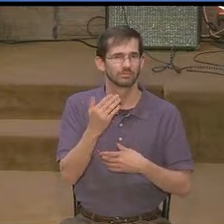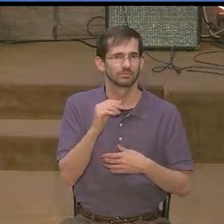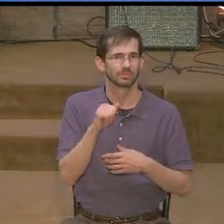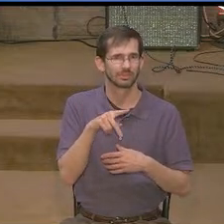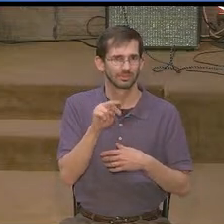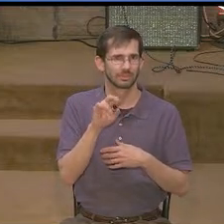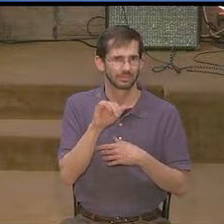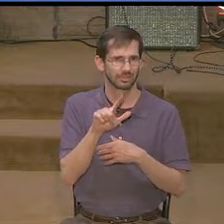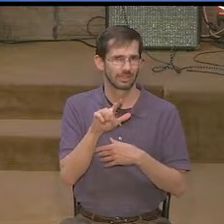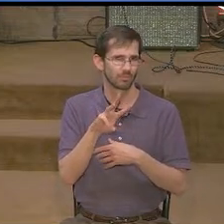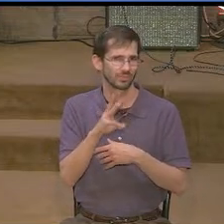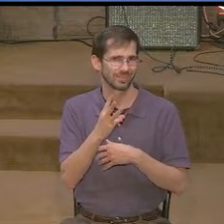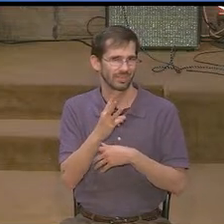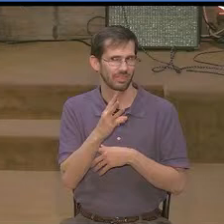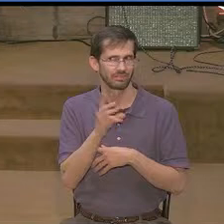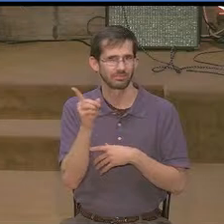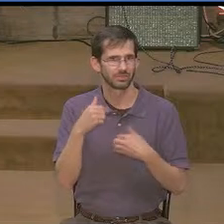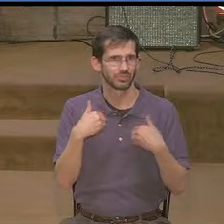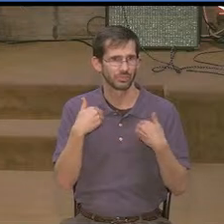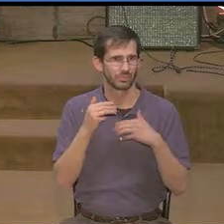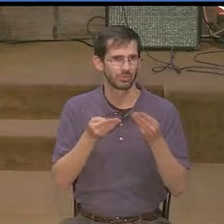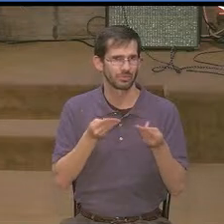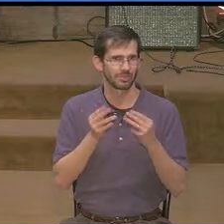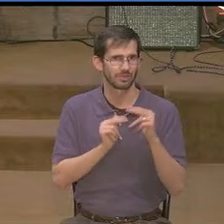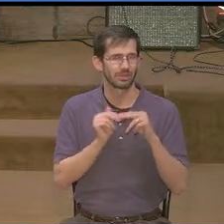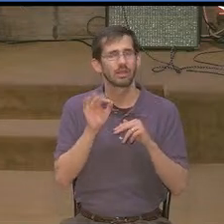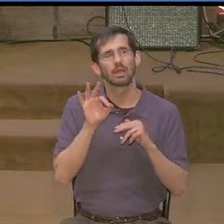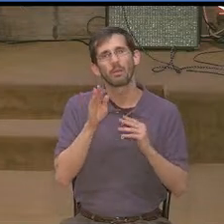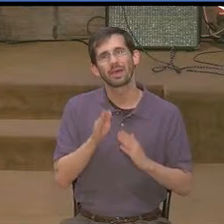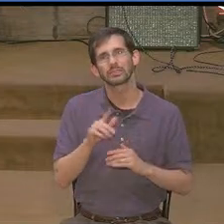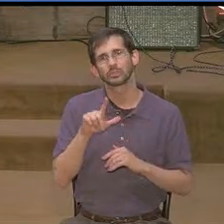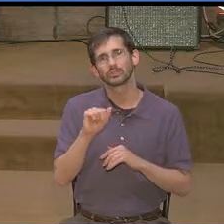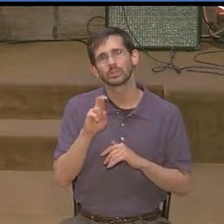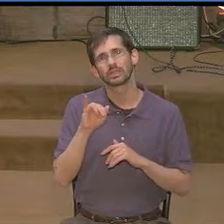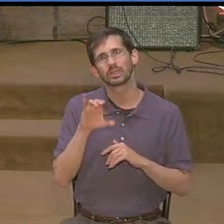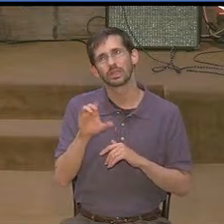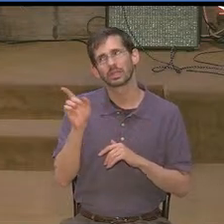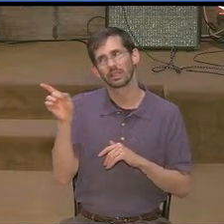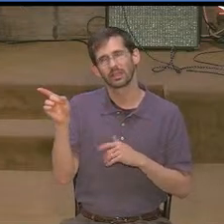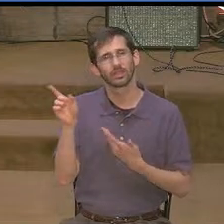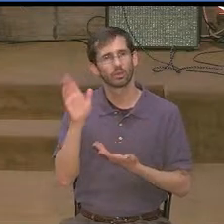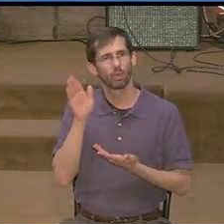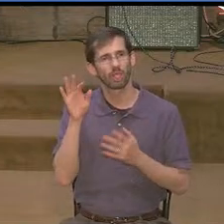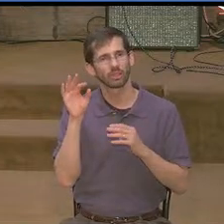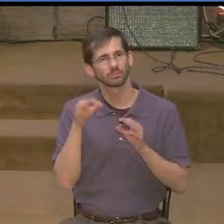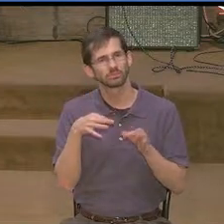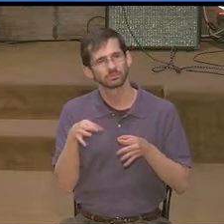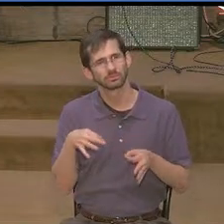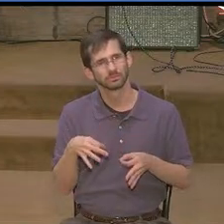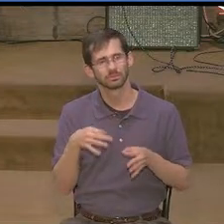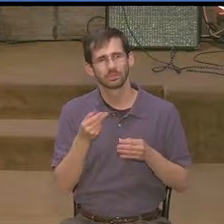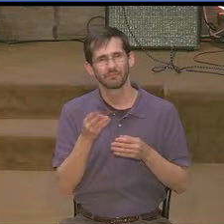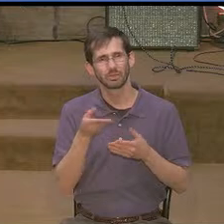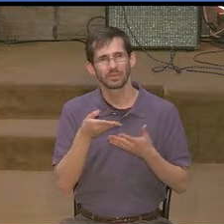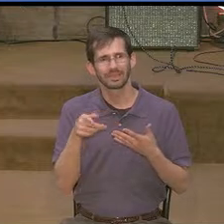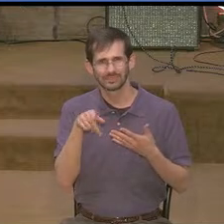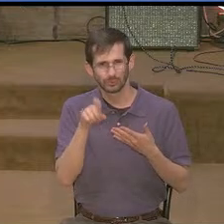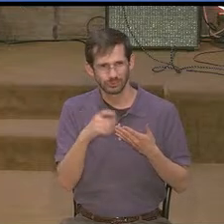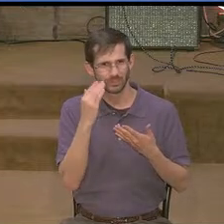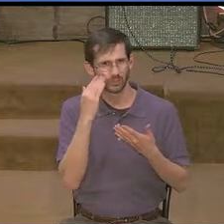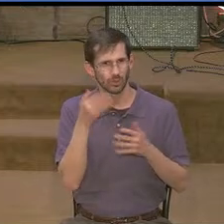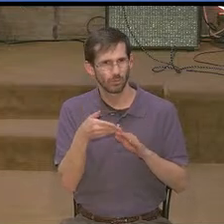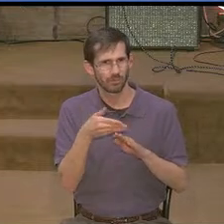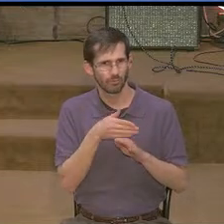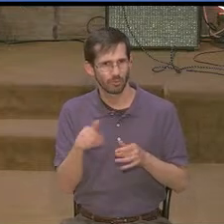the 6th in the Youth Ministry Building. Pastor Larry will meet you there. Tell you just a few things of things that you need to know prior to getting